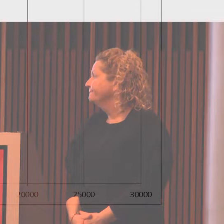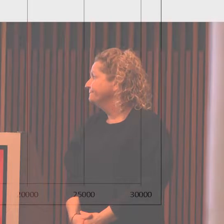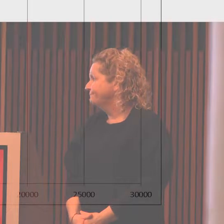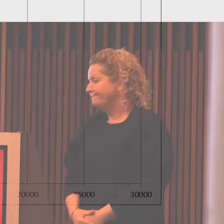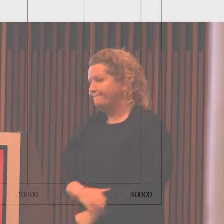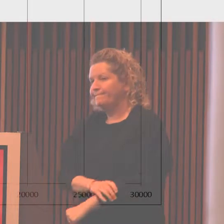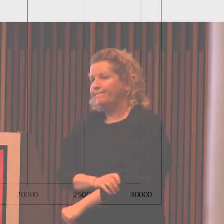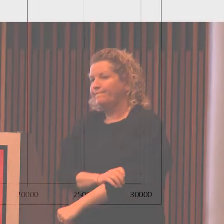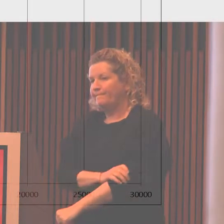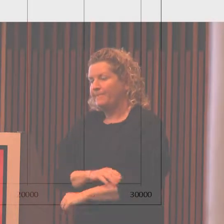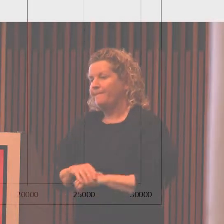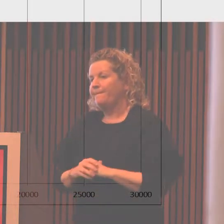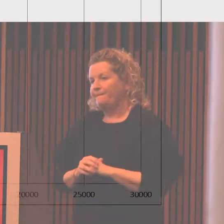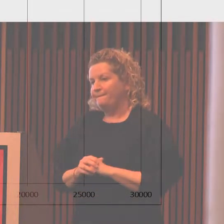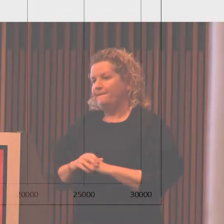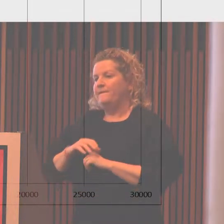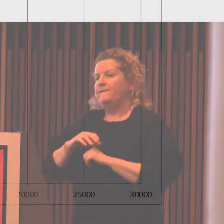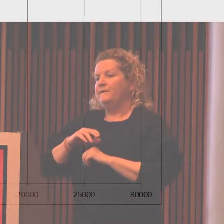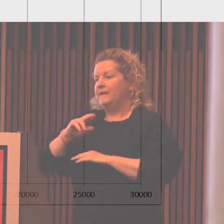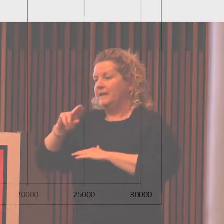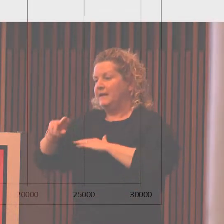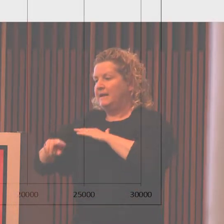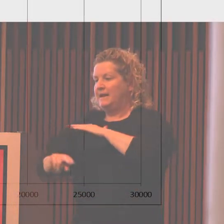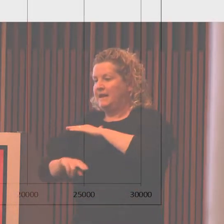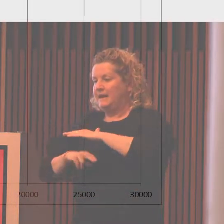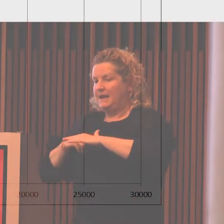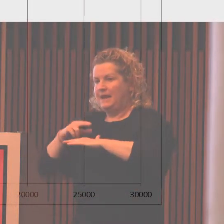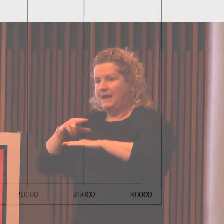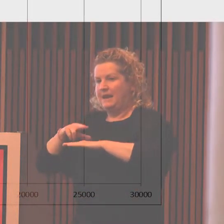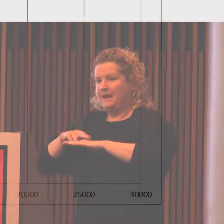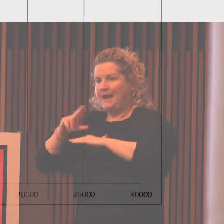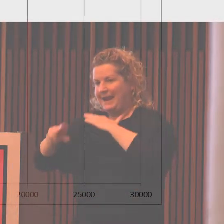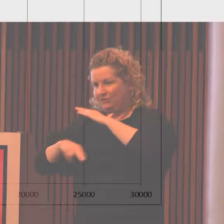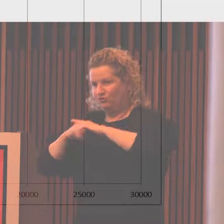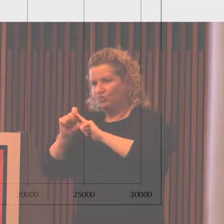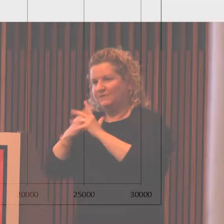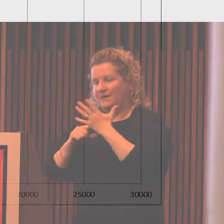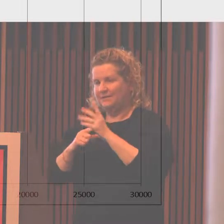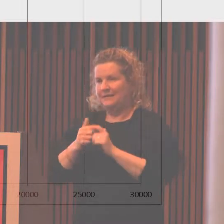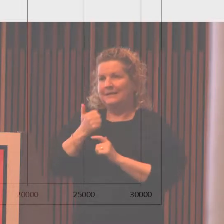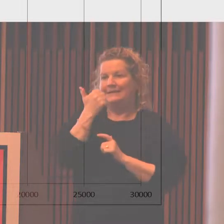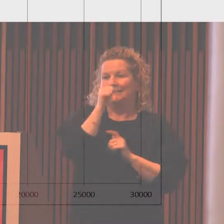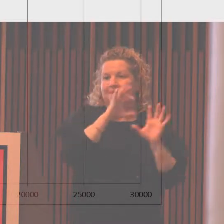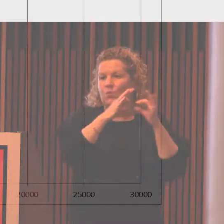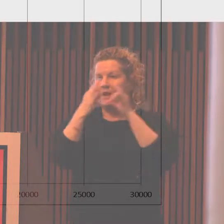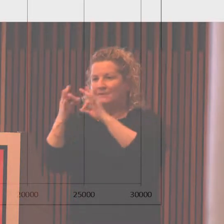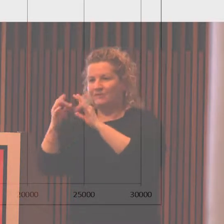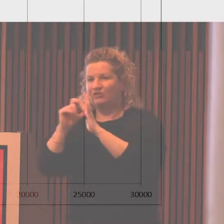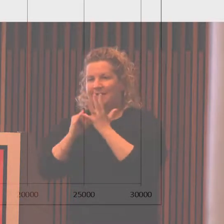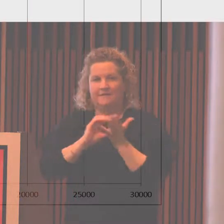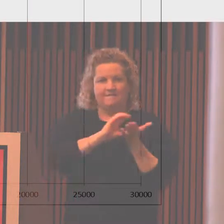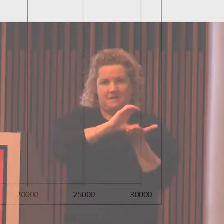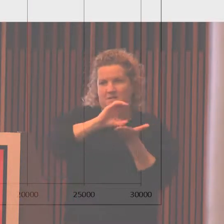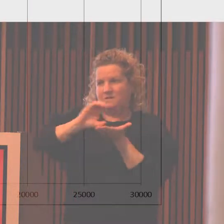the national data from the NDAP, the National Disability Advocacy Program. So they're the 60 advocacy organisations funded by DSS. This is just this